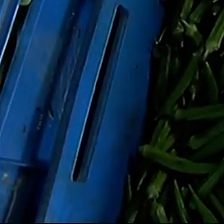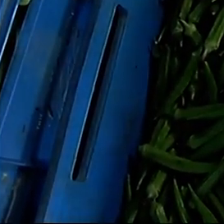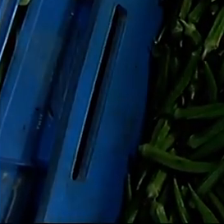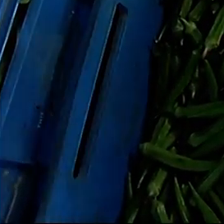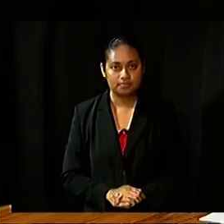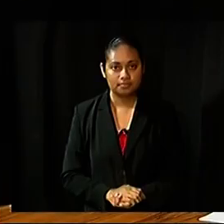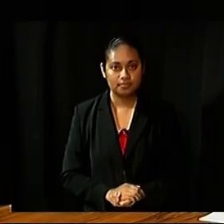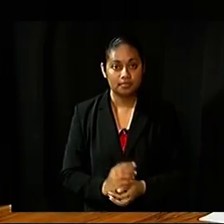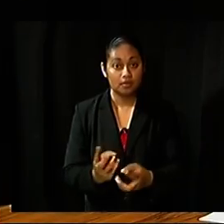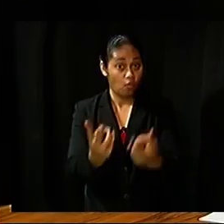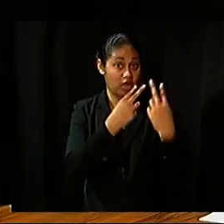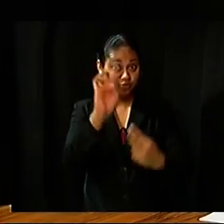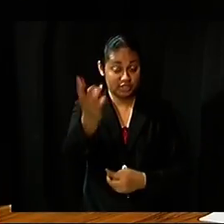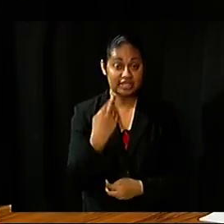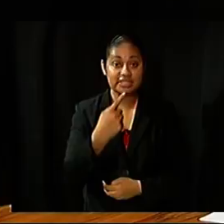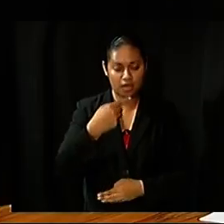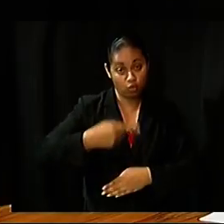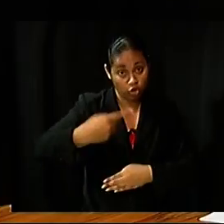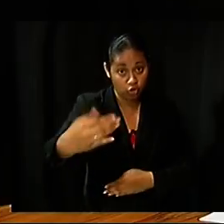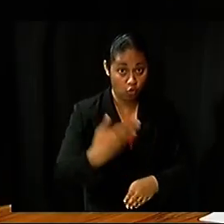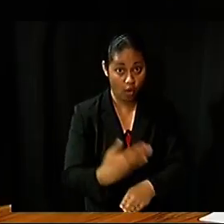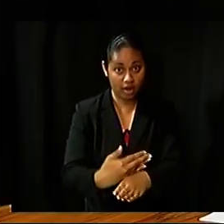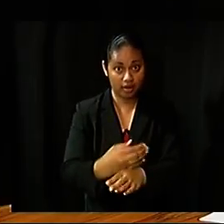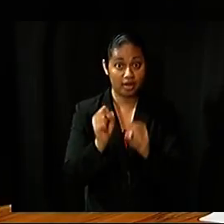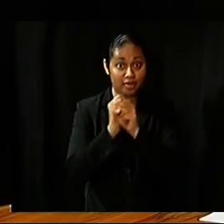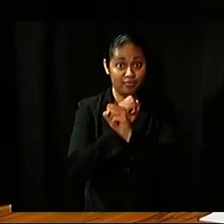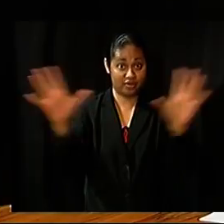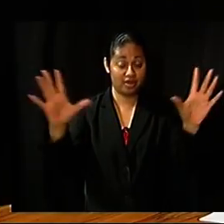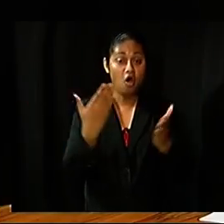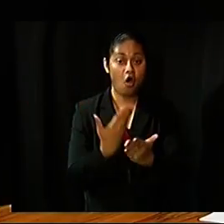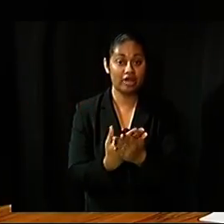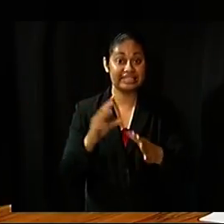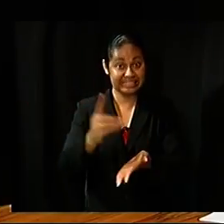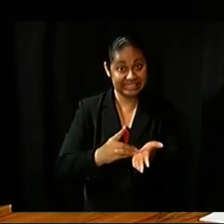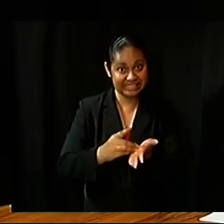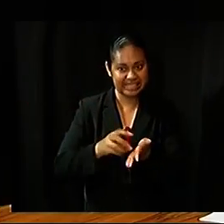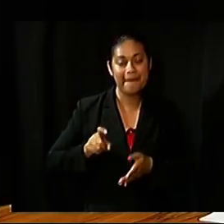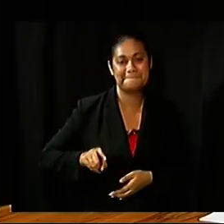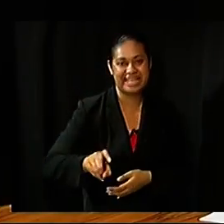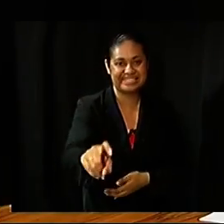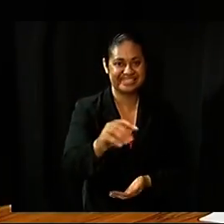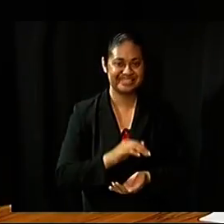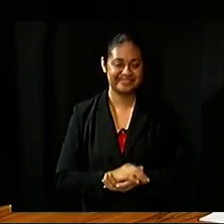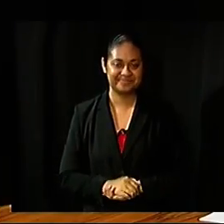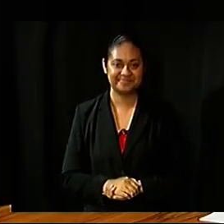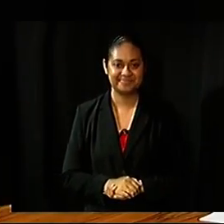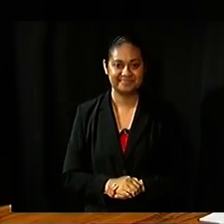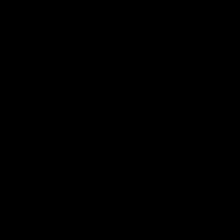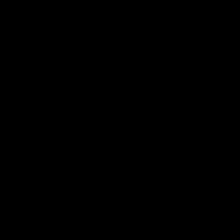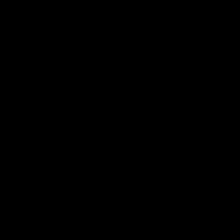on farming. Stay with us, the continuous work to keep our borders free from diseases and pests.